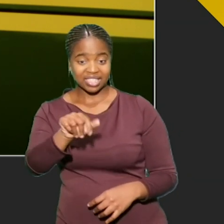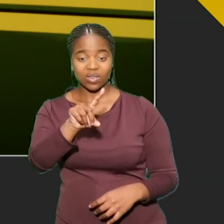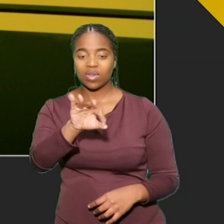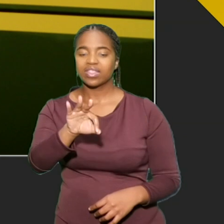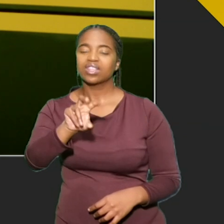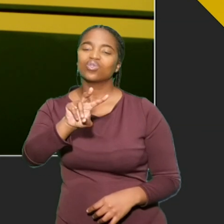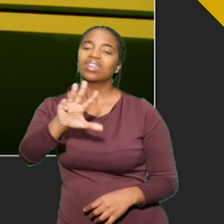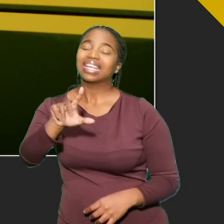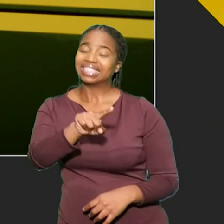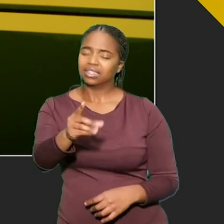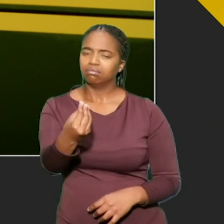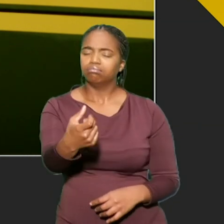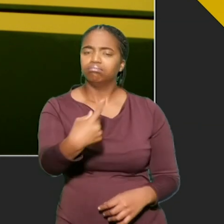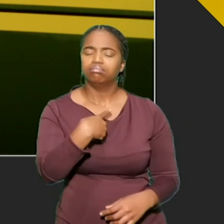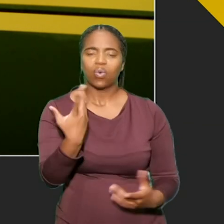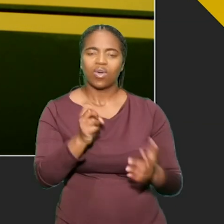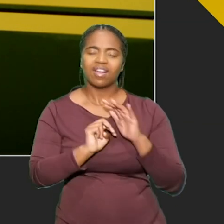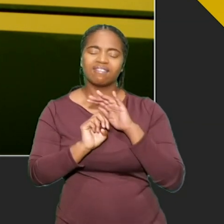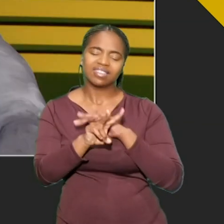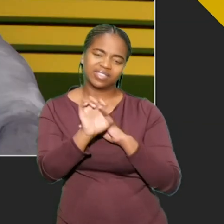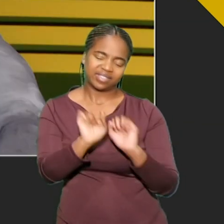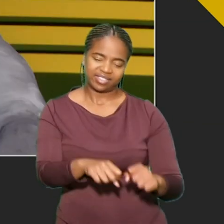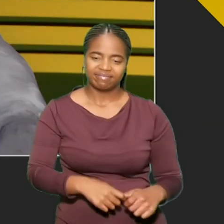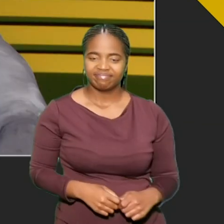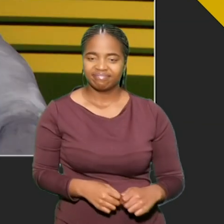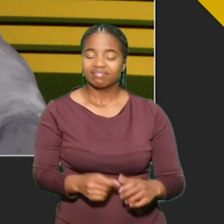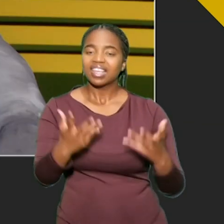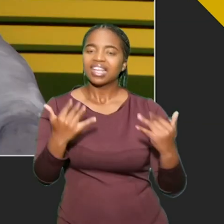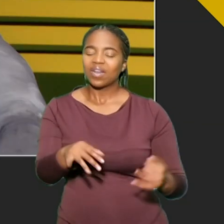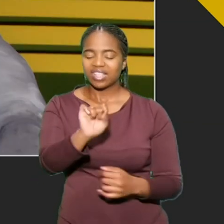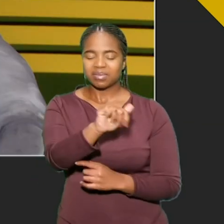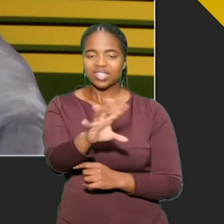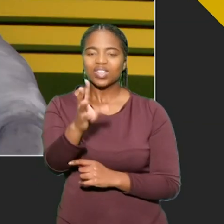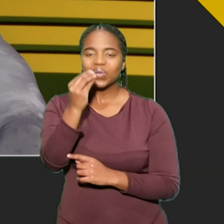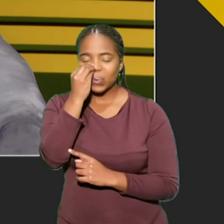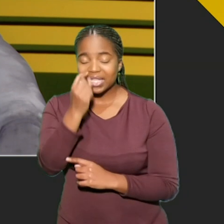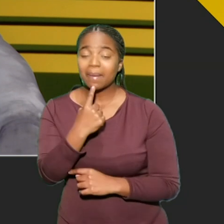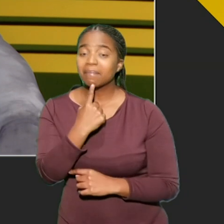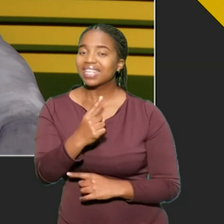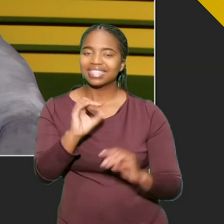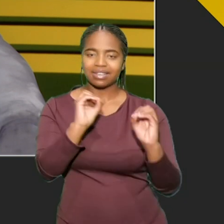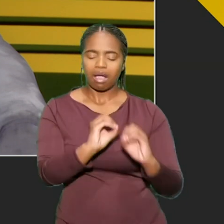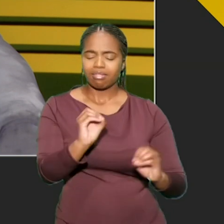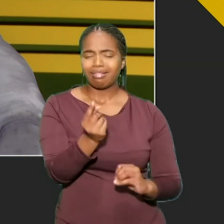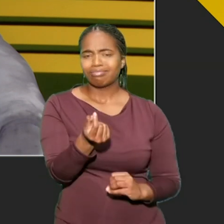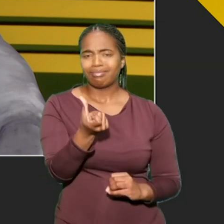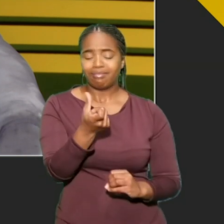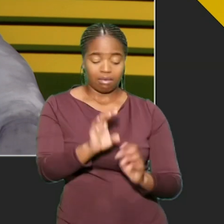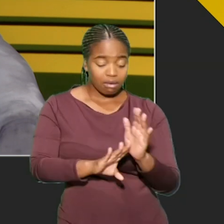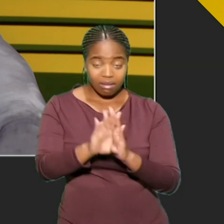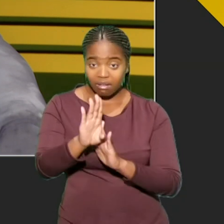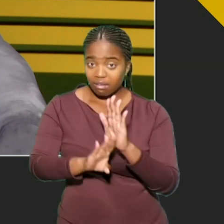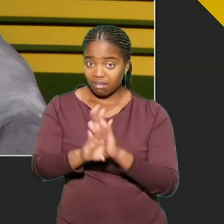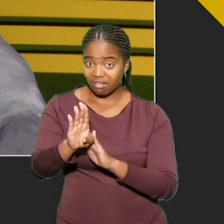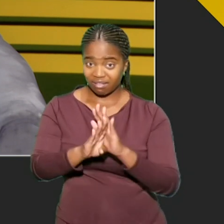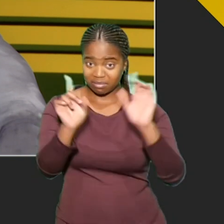072-316-1329. Now we'll send a voice note or even a video. But for now, let's go to SABC News. Barbona, nothing or very little has been done to disturb the